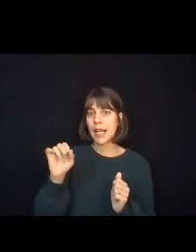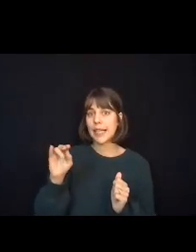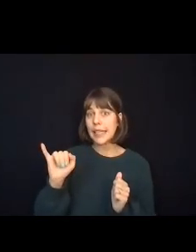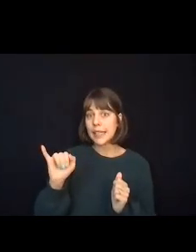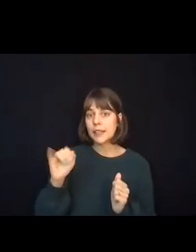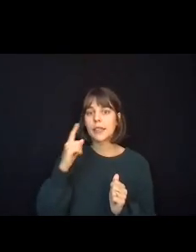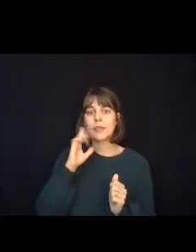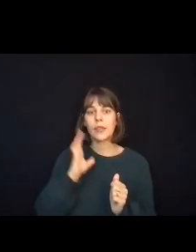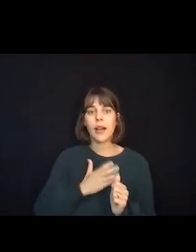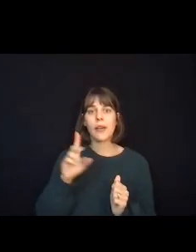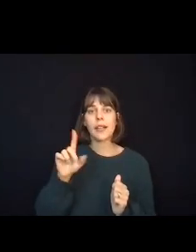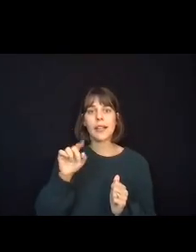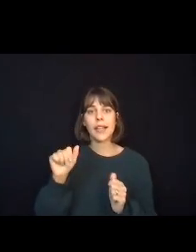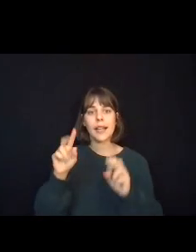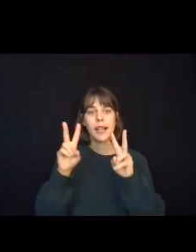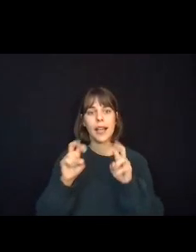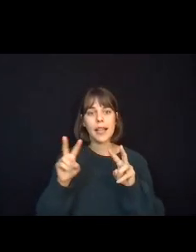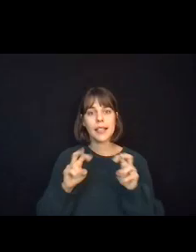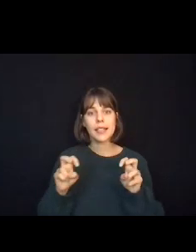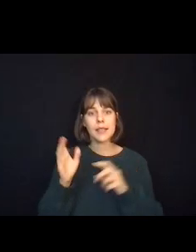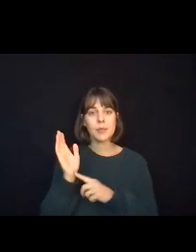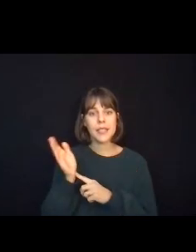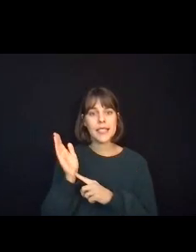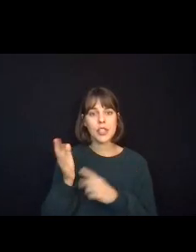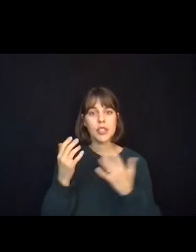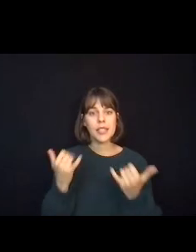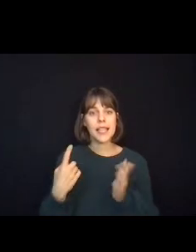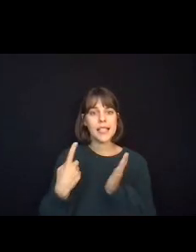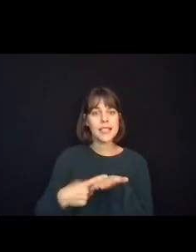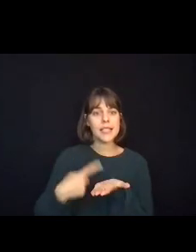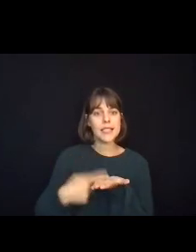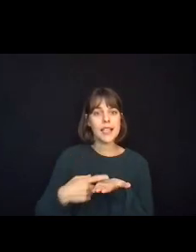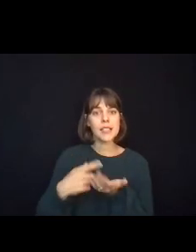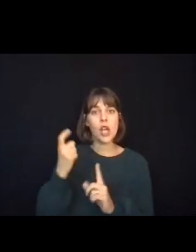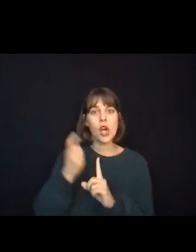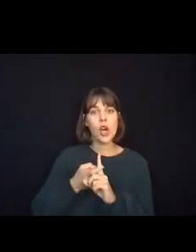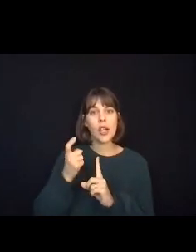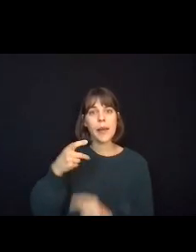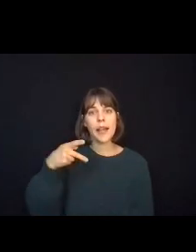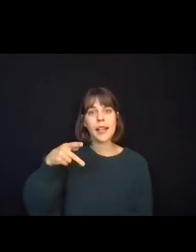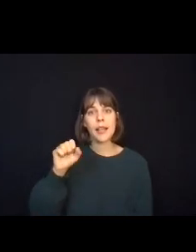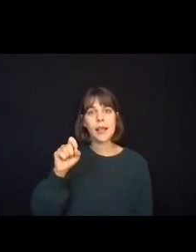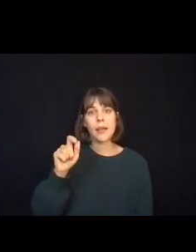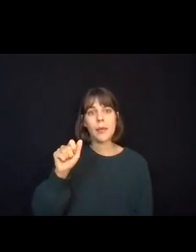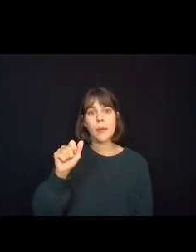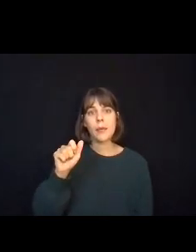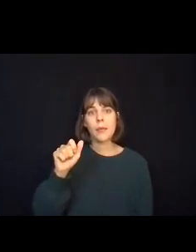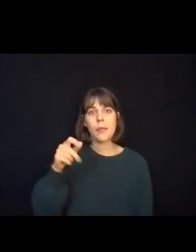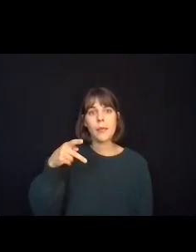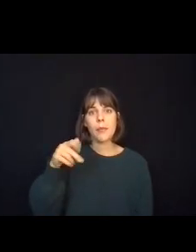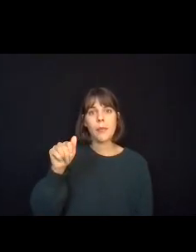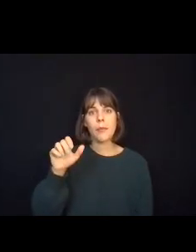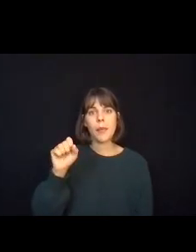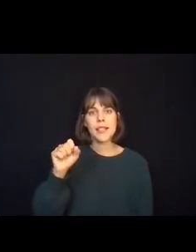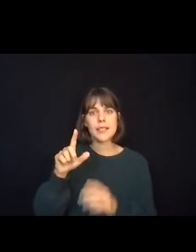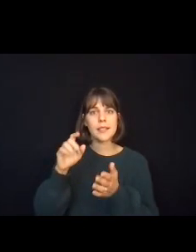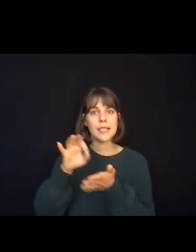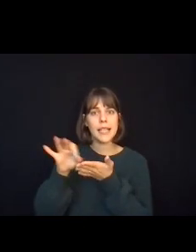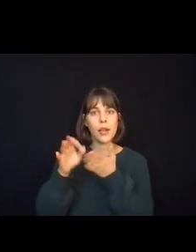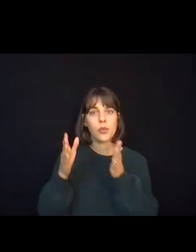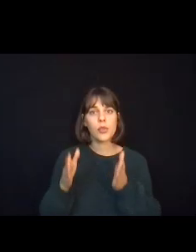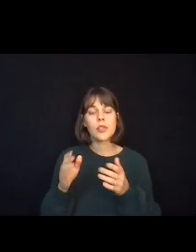here today to present to you information on our rail automatic passenger counters and how we're able to use this now for ridership reporting and more